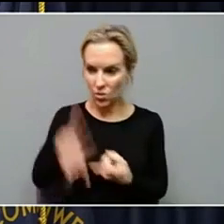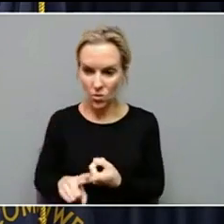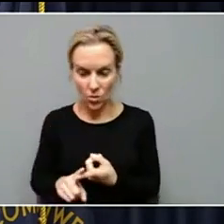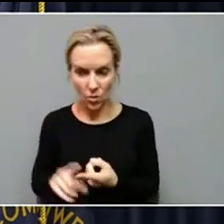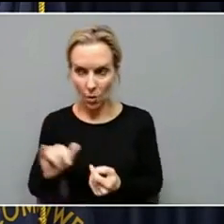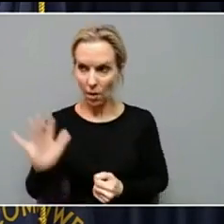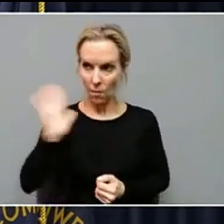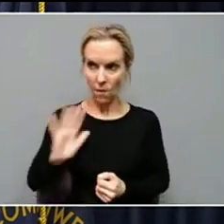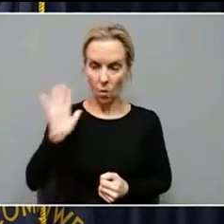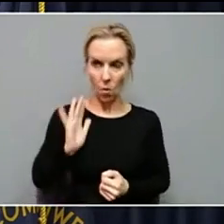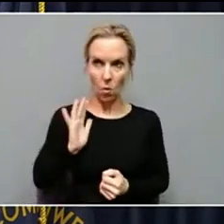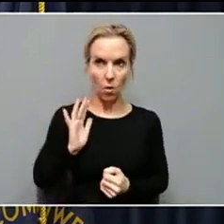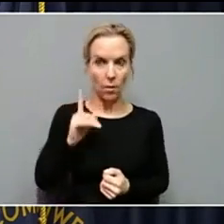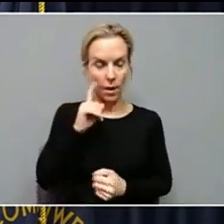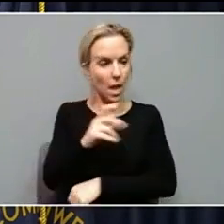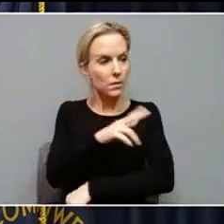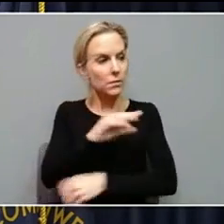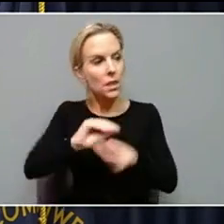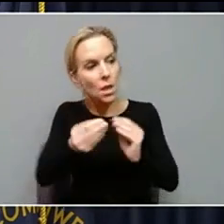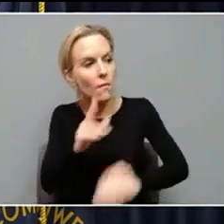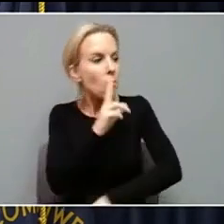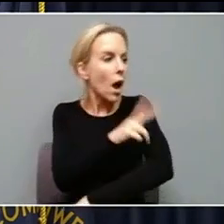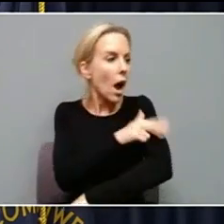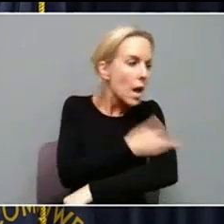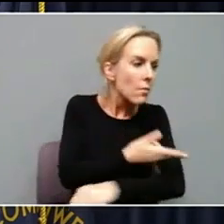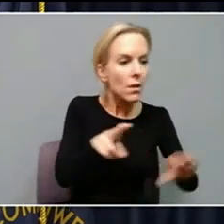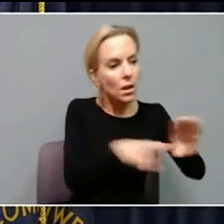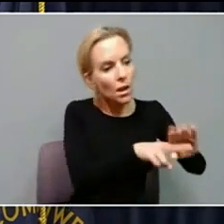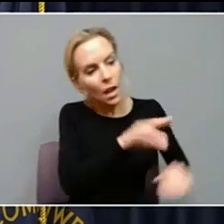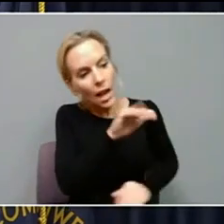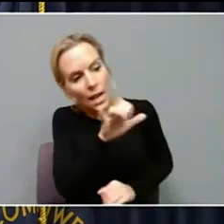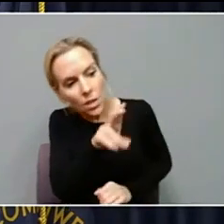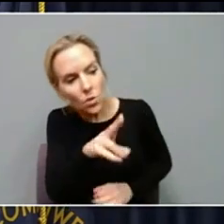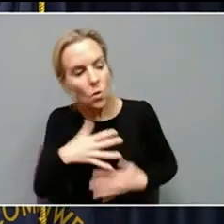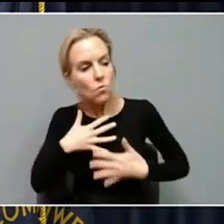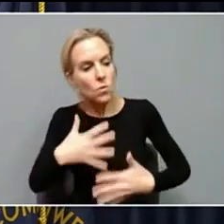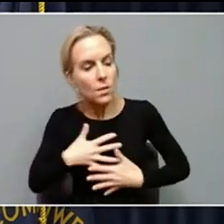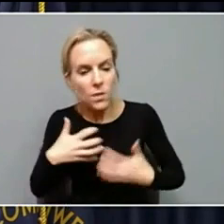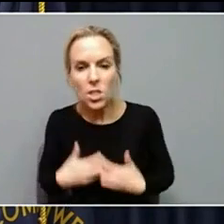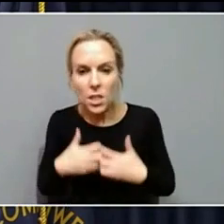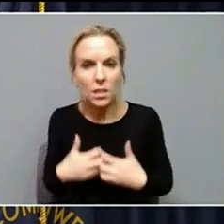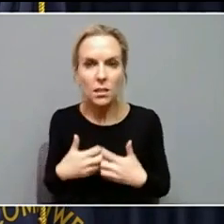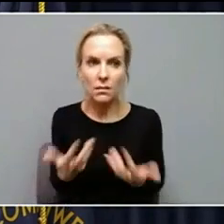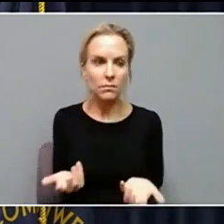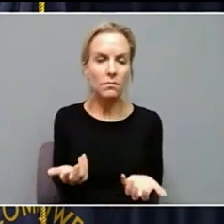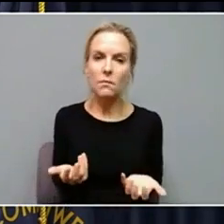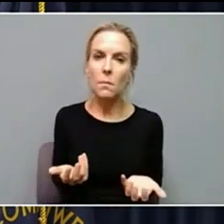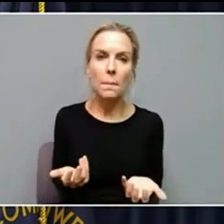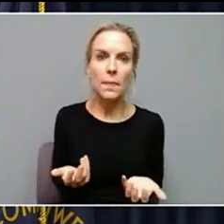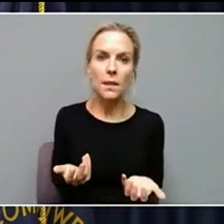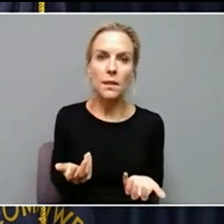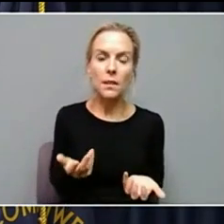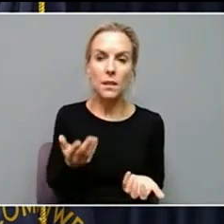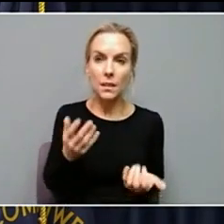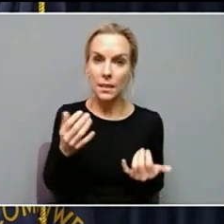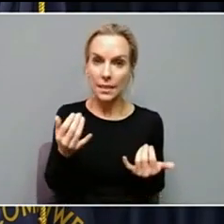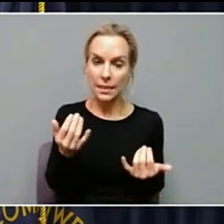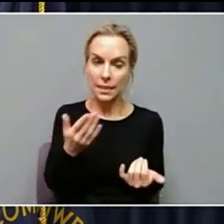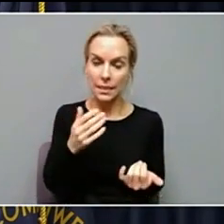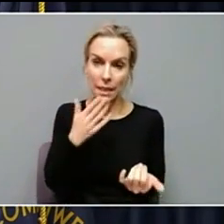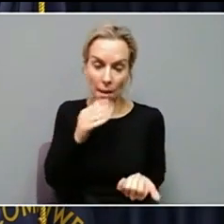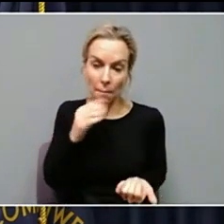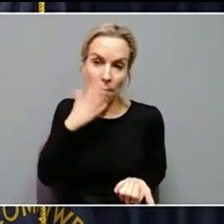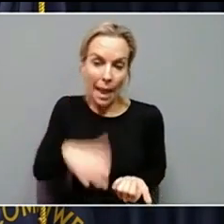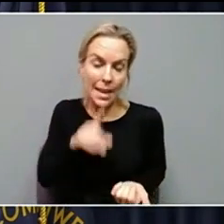of hospitalizations and ICU and ventilators, as bad as it was, is not as bad as it is right now.